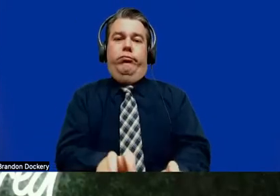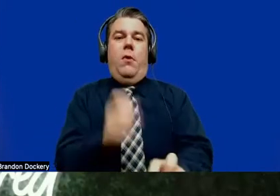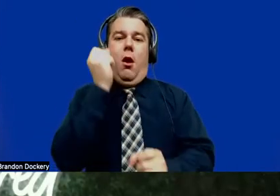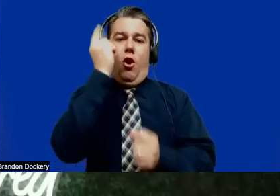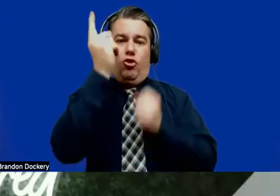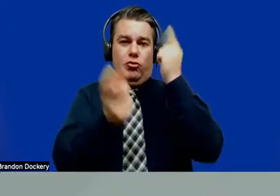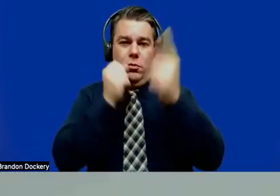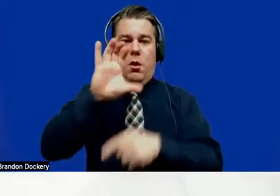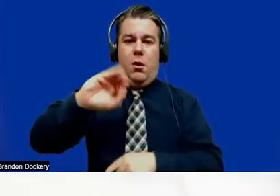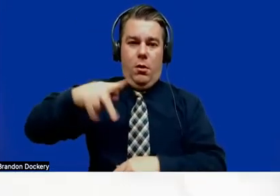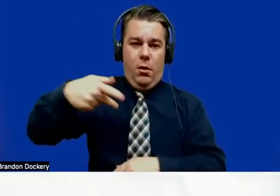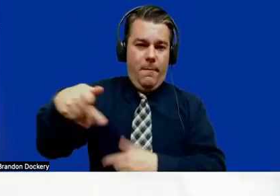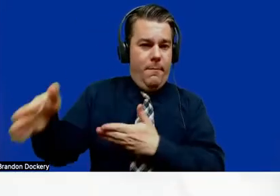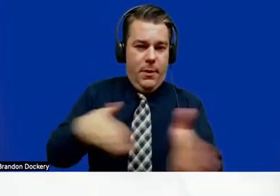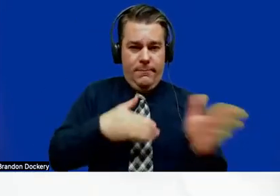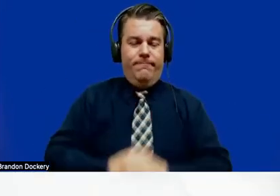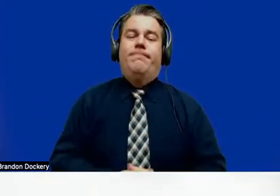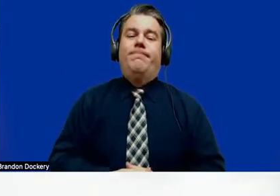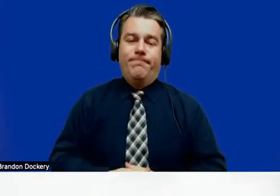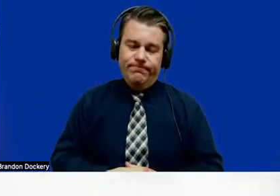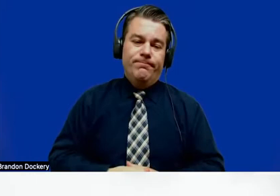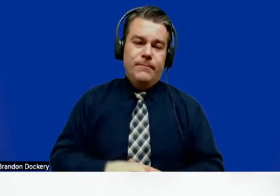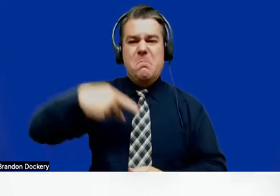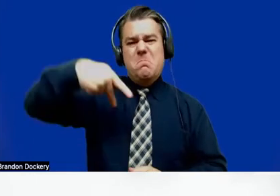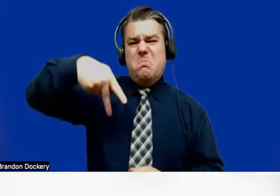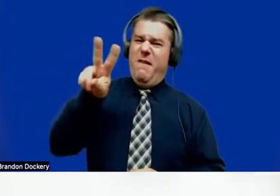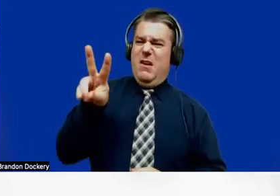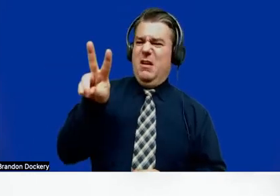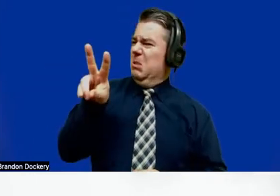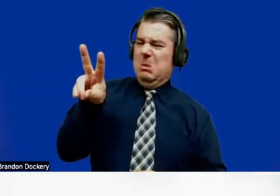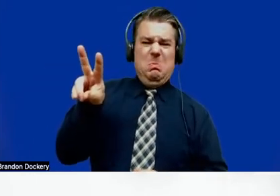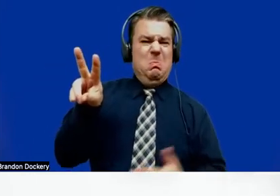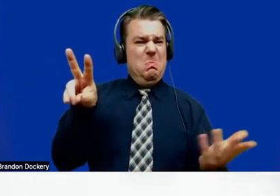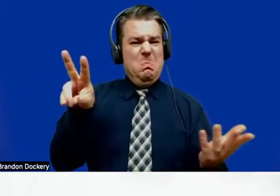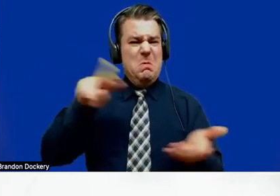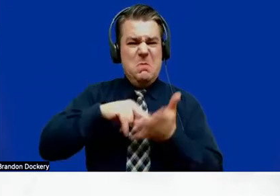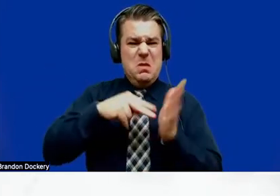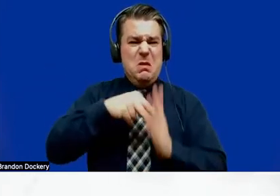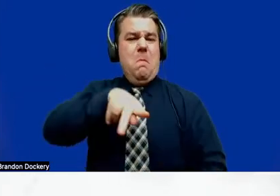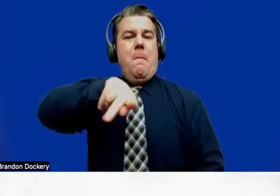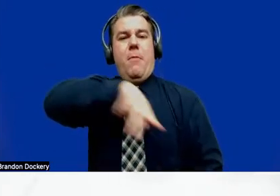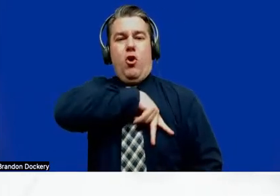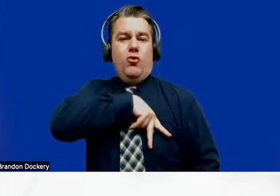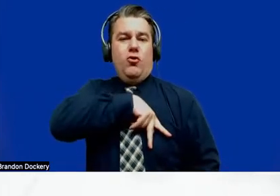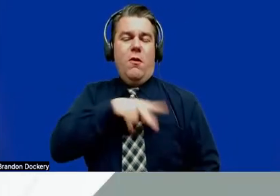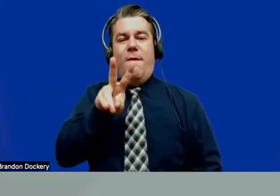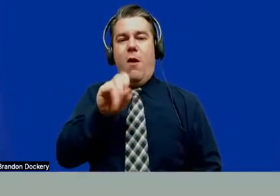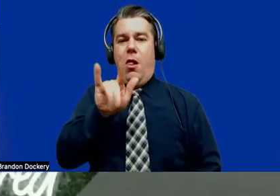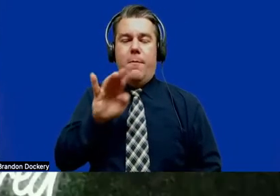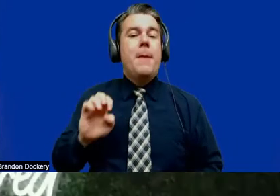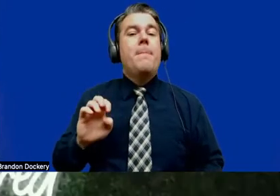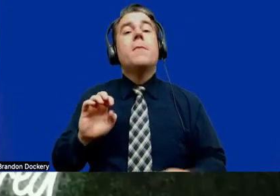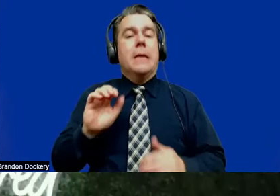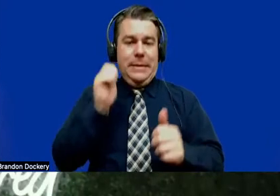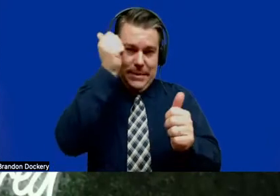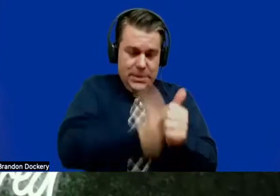makes more sense to us. So let's start with PV. PV stands for personal volume. PV is assigned to every product